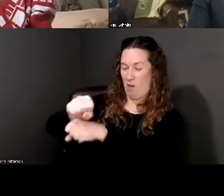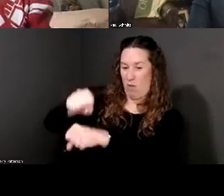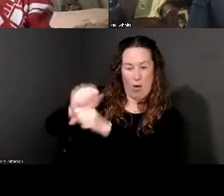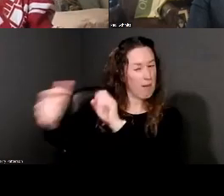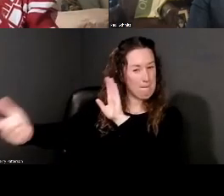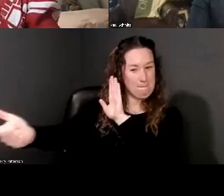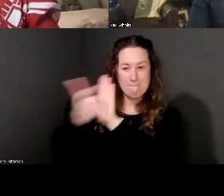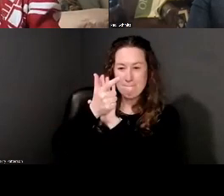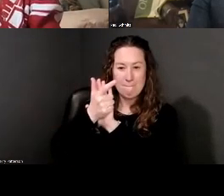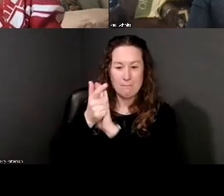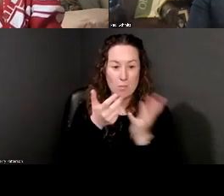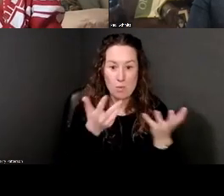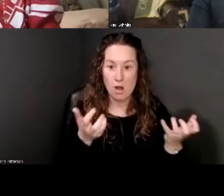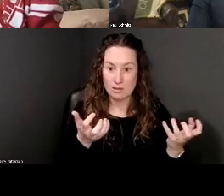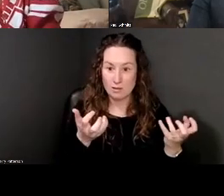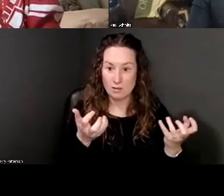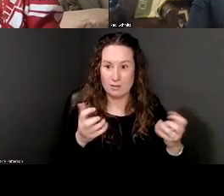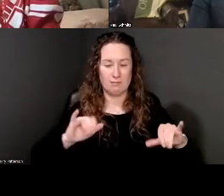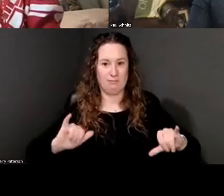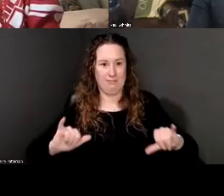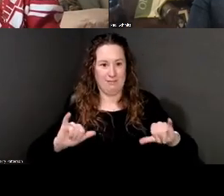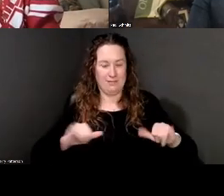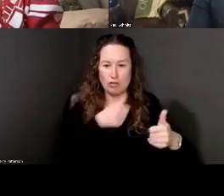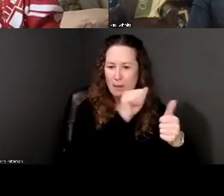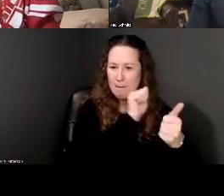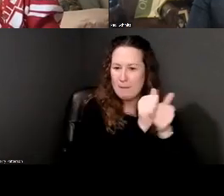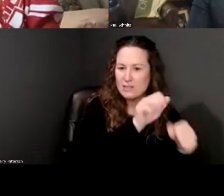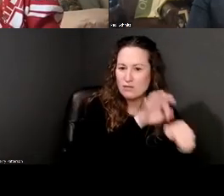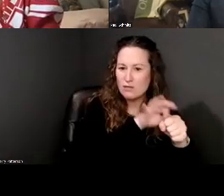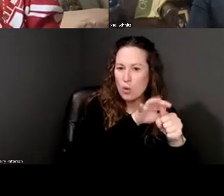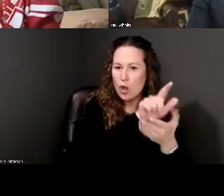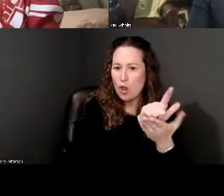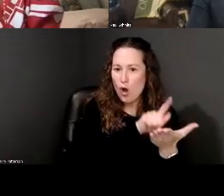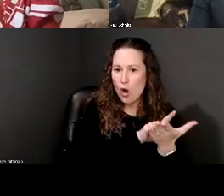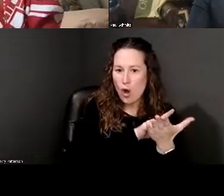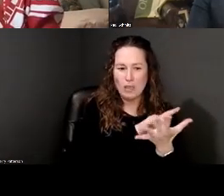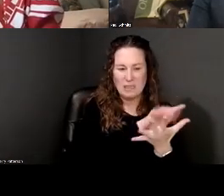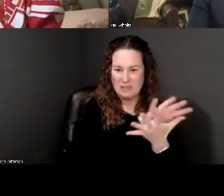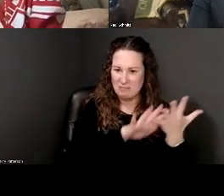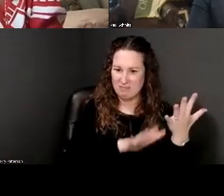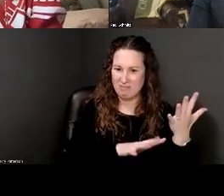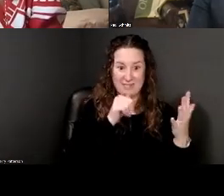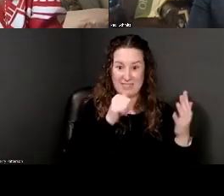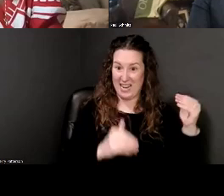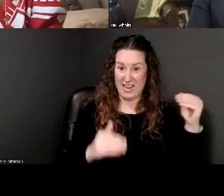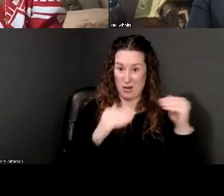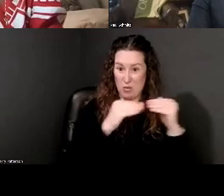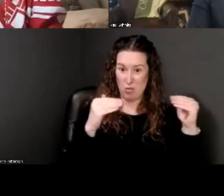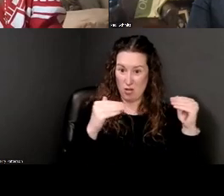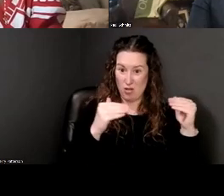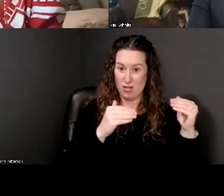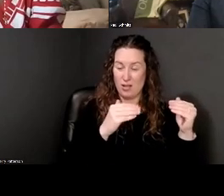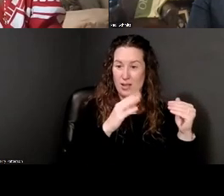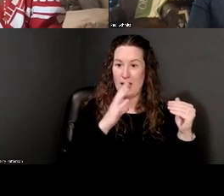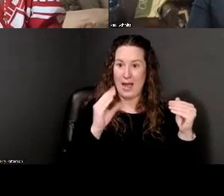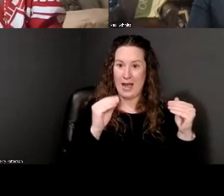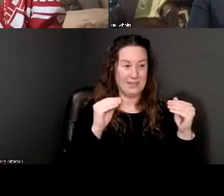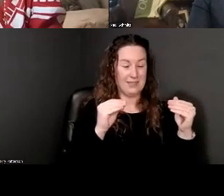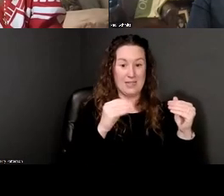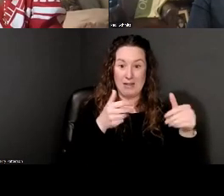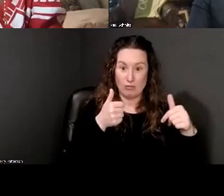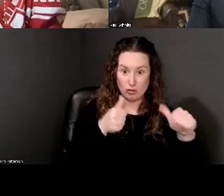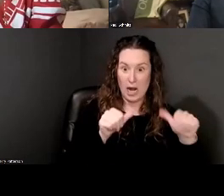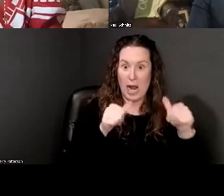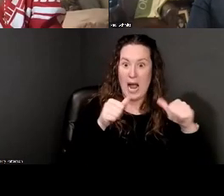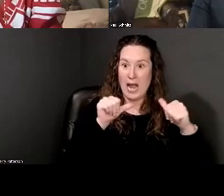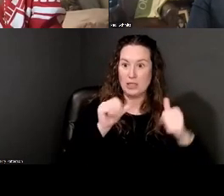difficult, and is trying to pass voting laws and other things that are inequitable and have made efforts to ban